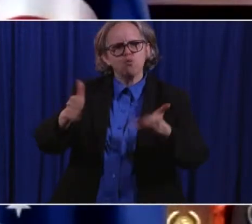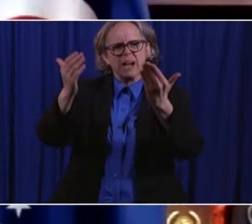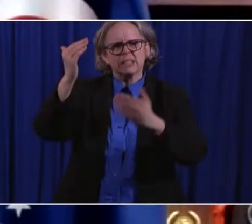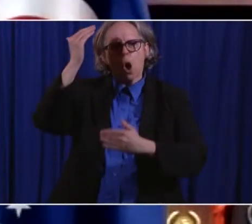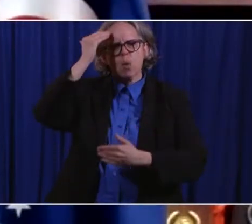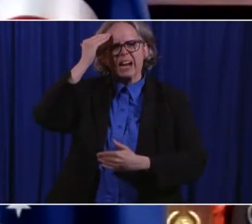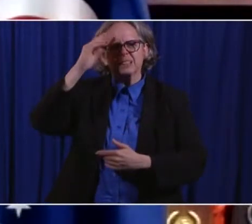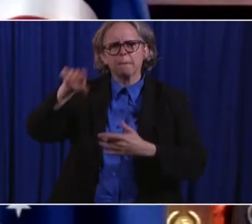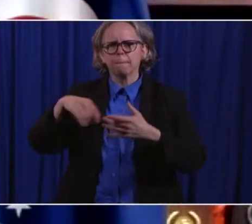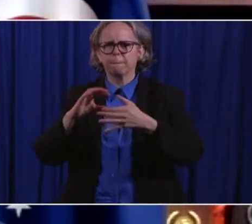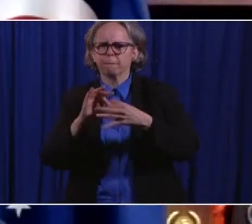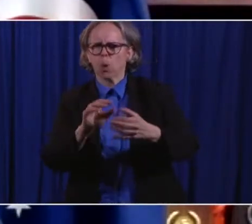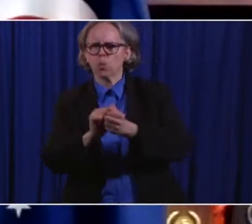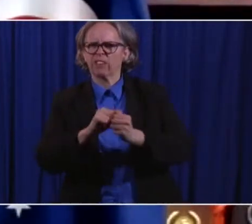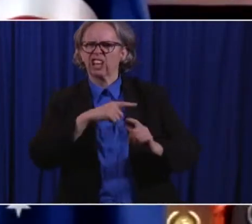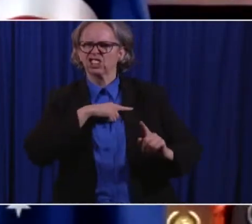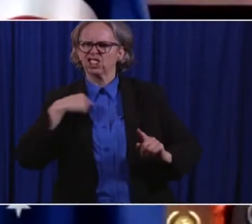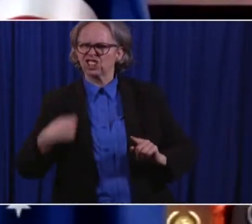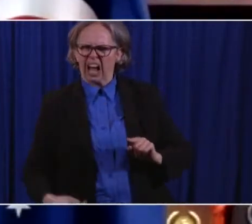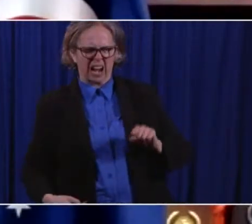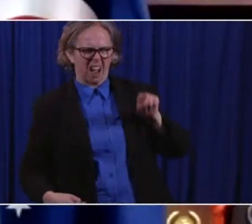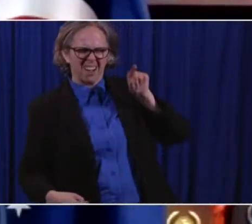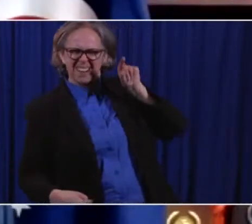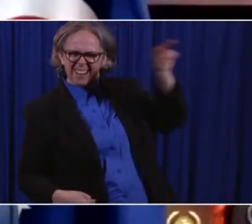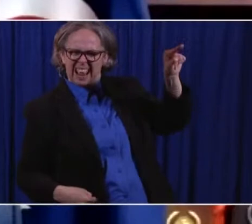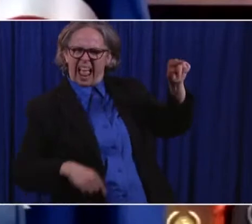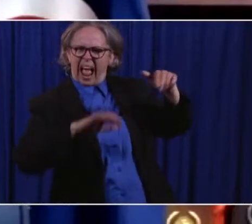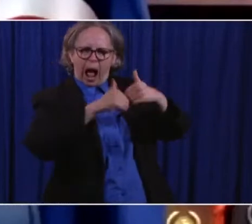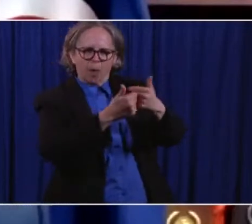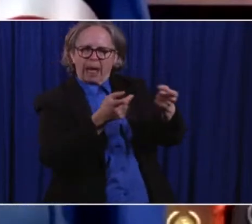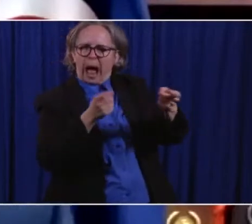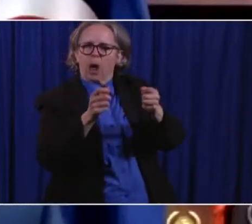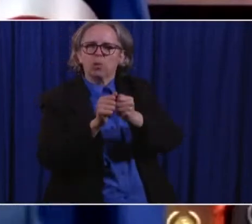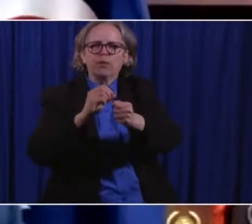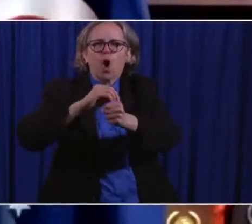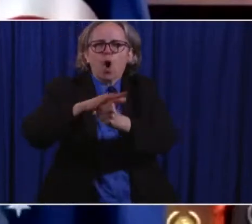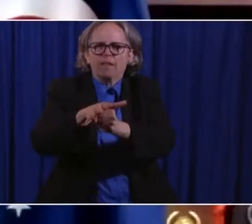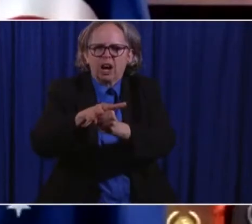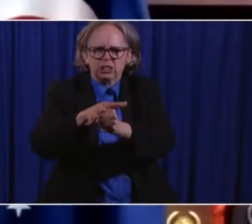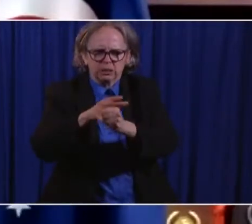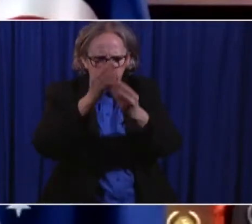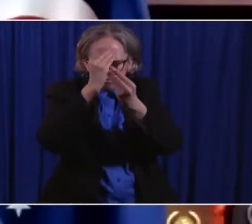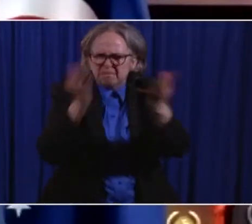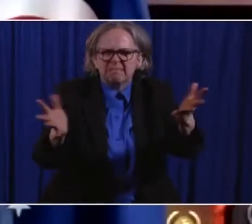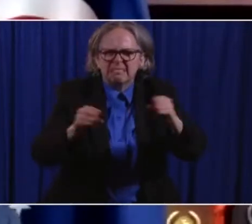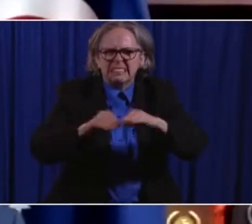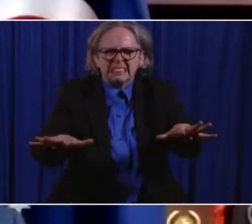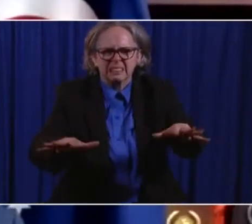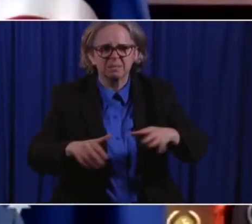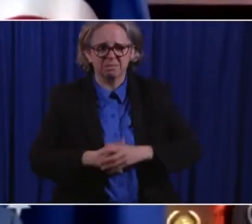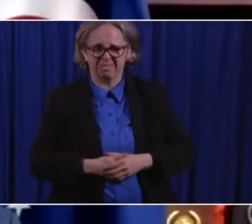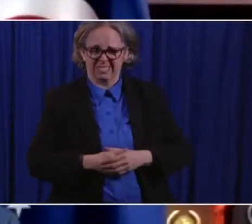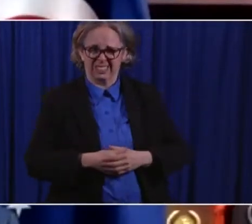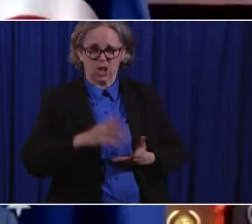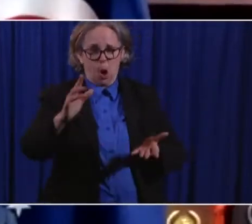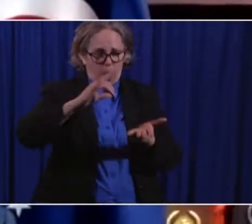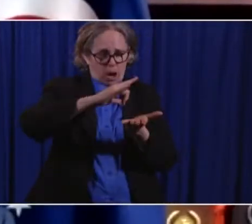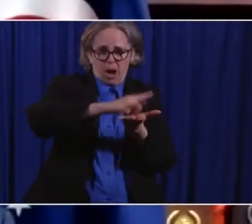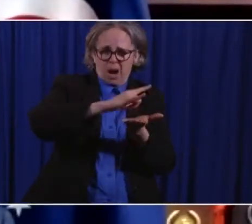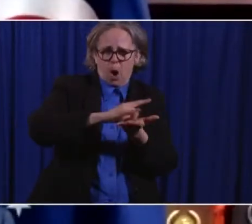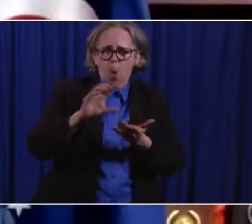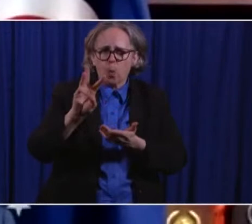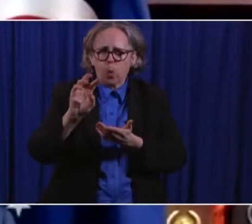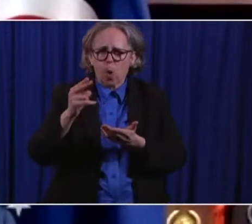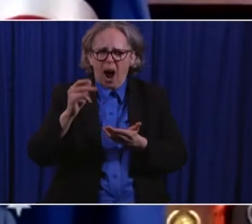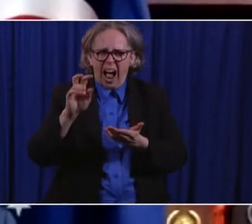the coronavirus. We know that in Wuhan, there is a lab